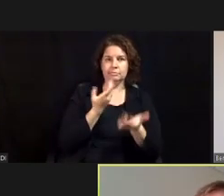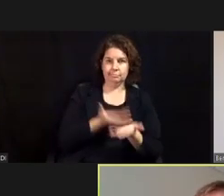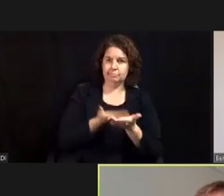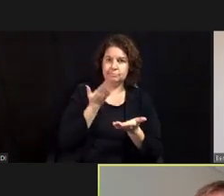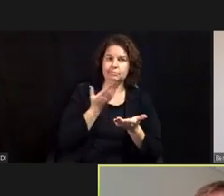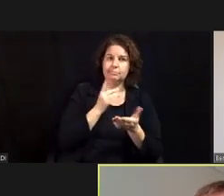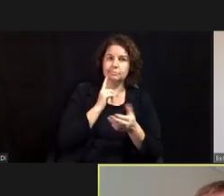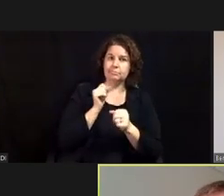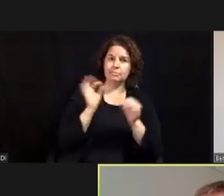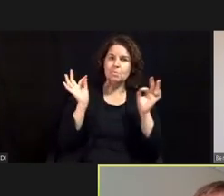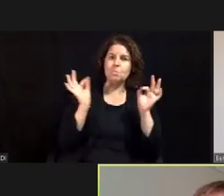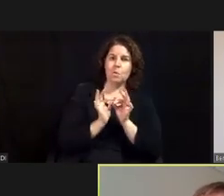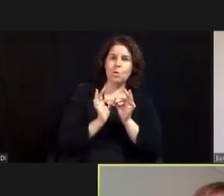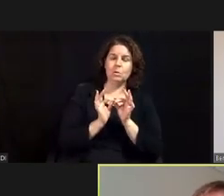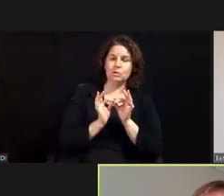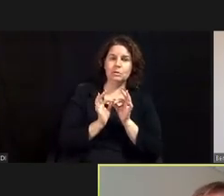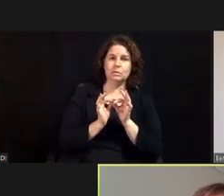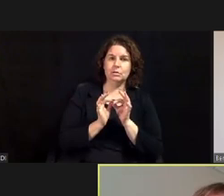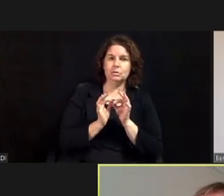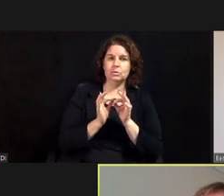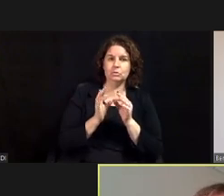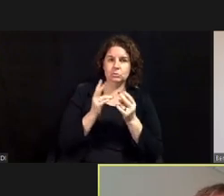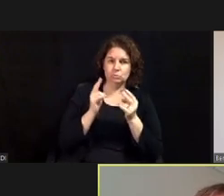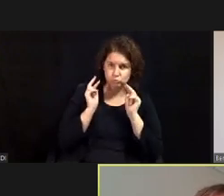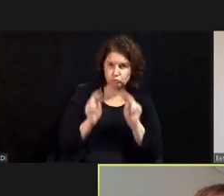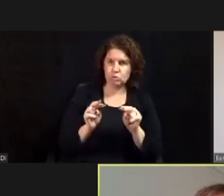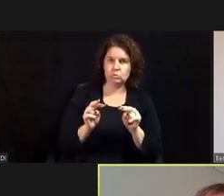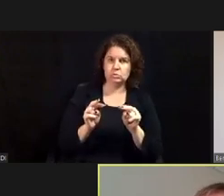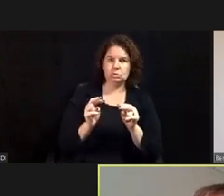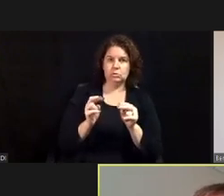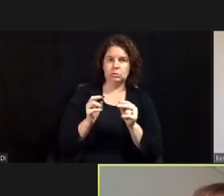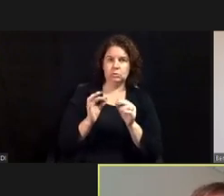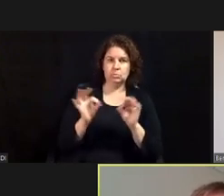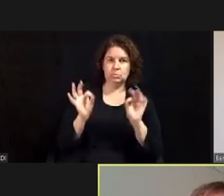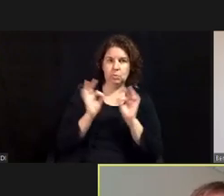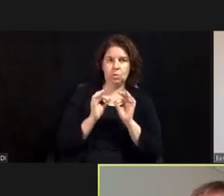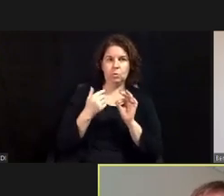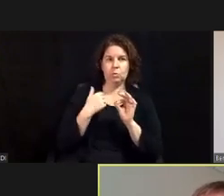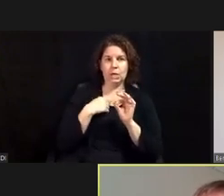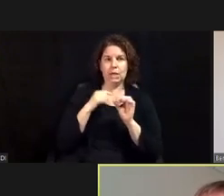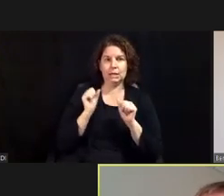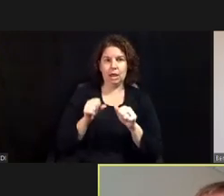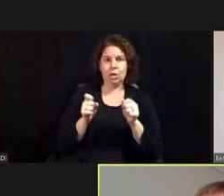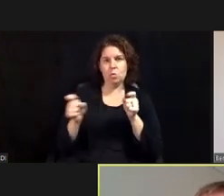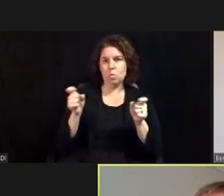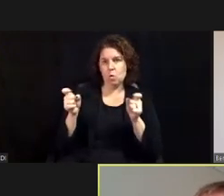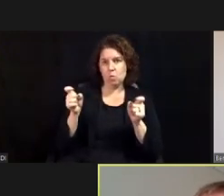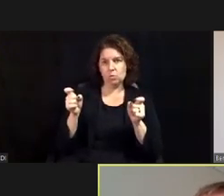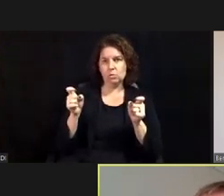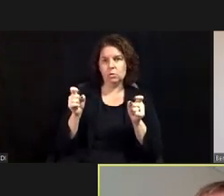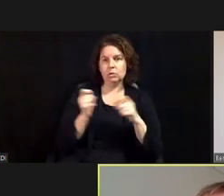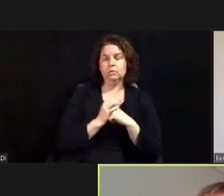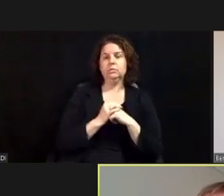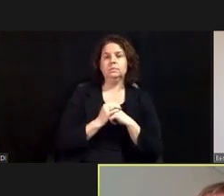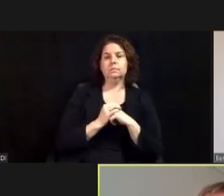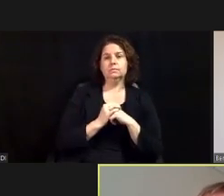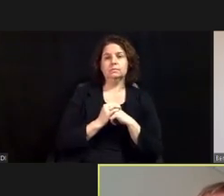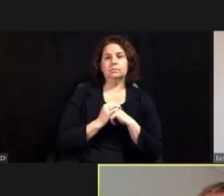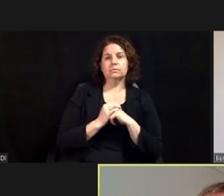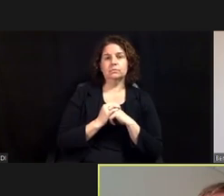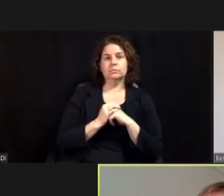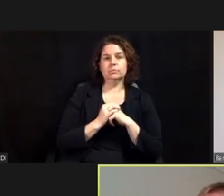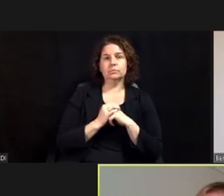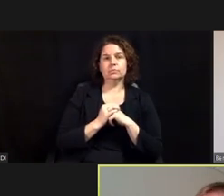seeing. So that I would say the most important controllable risk factor now for us of transmission